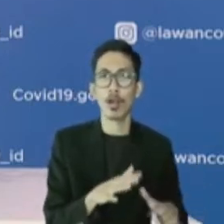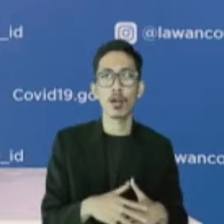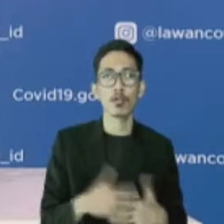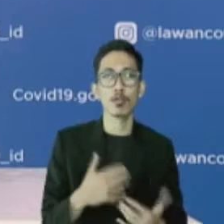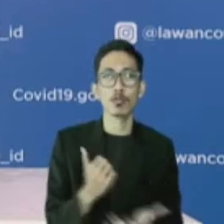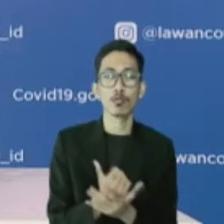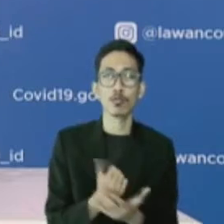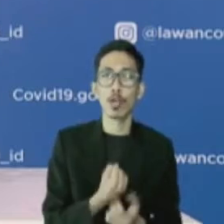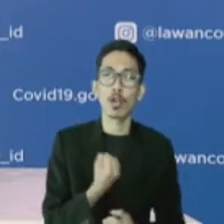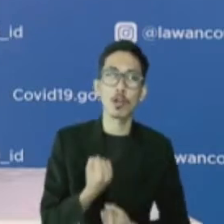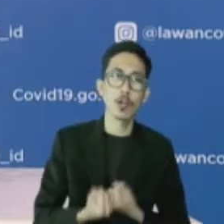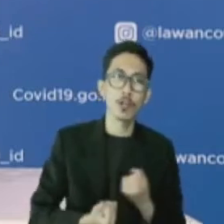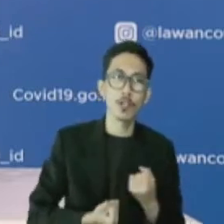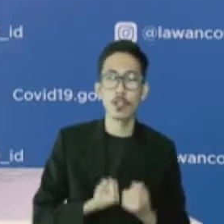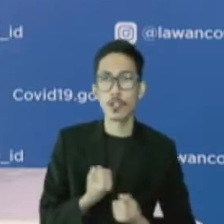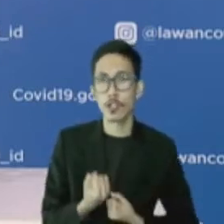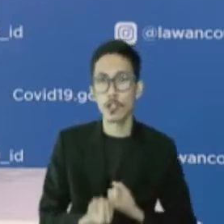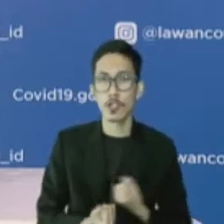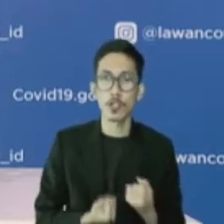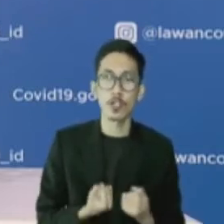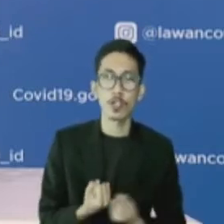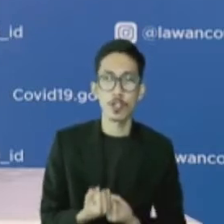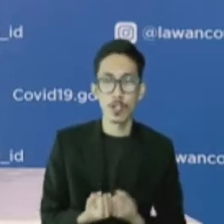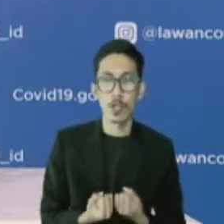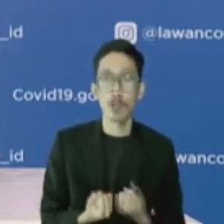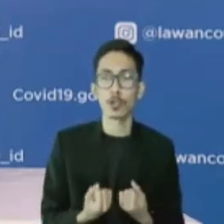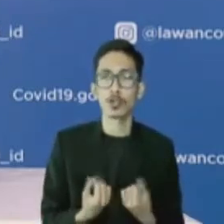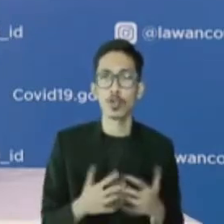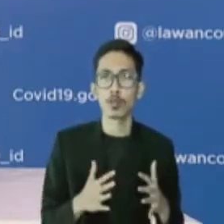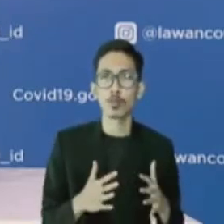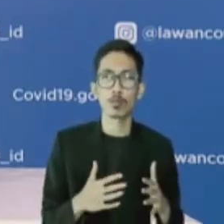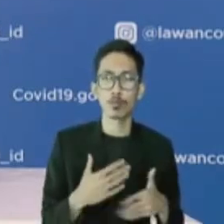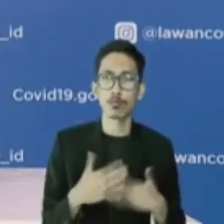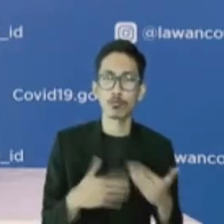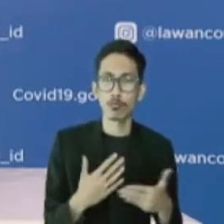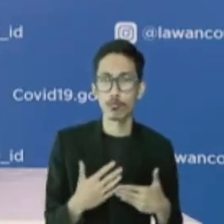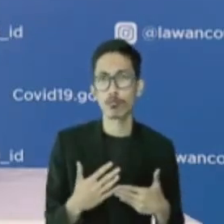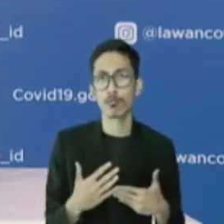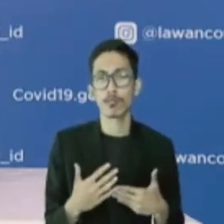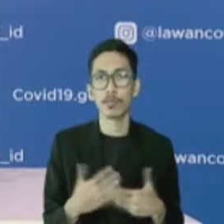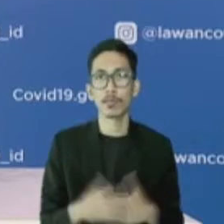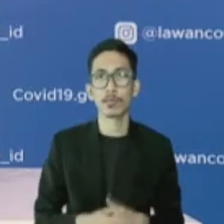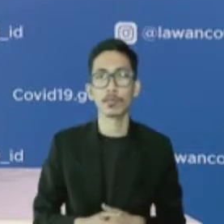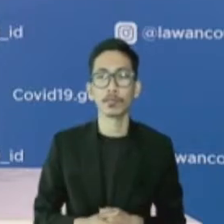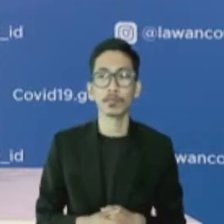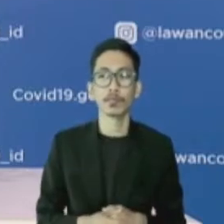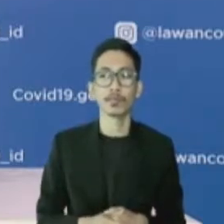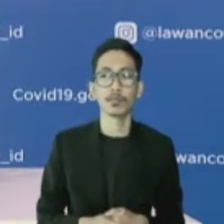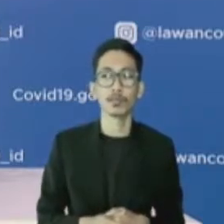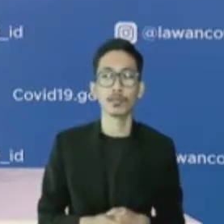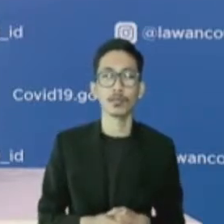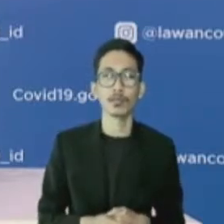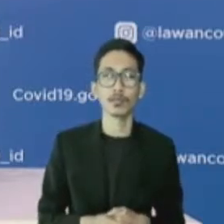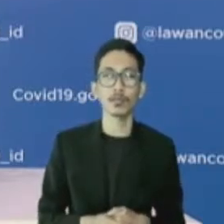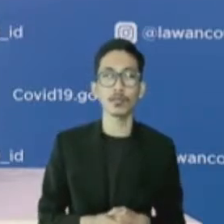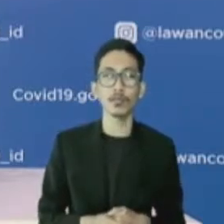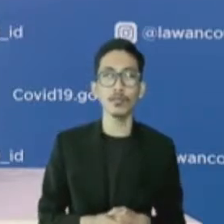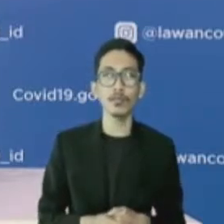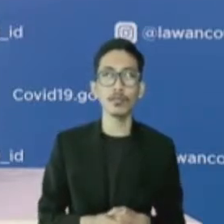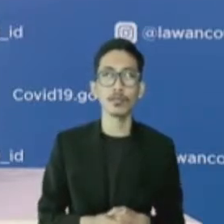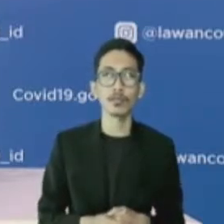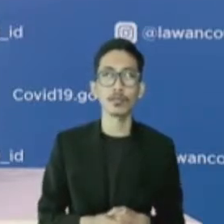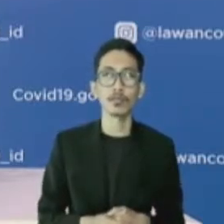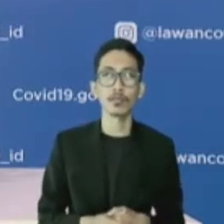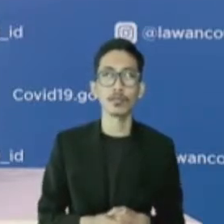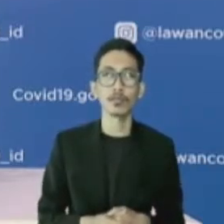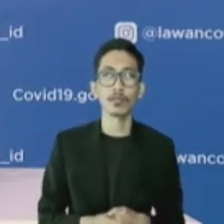various elements to implement layered policies at almost all points of community activity that have the potential